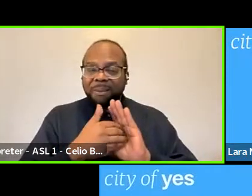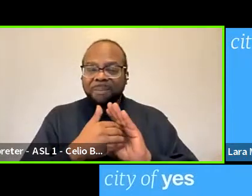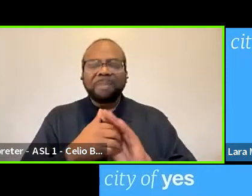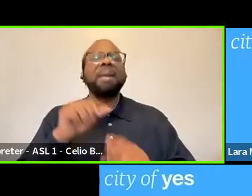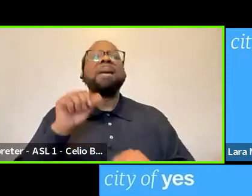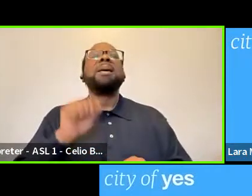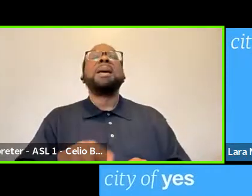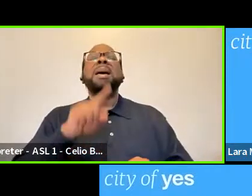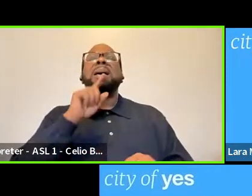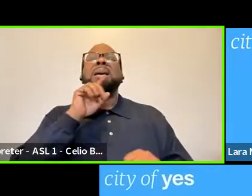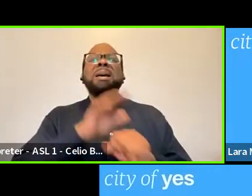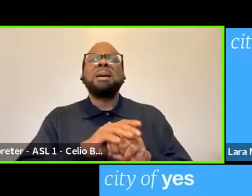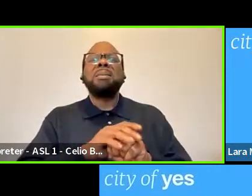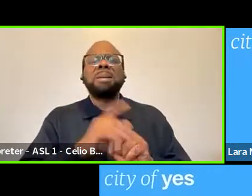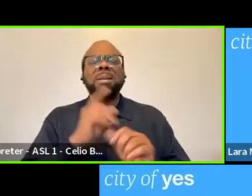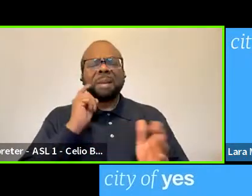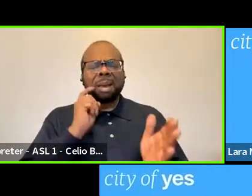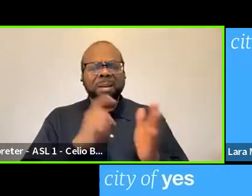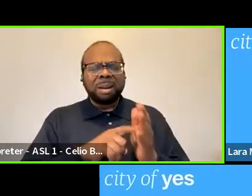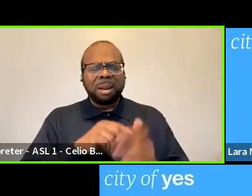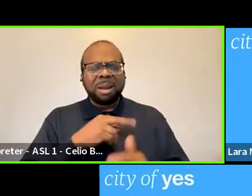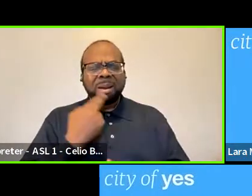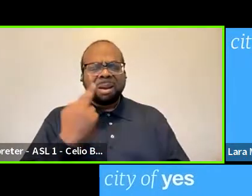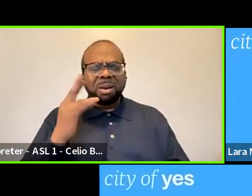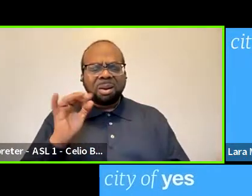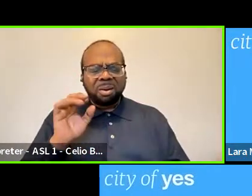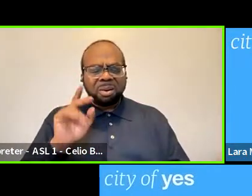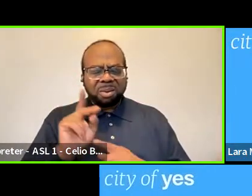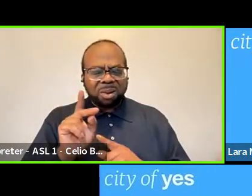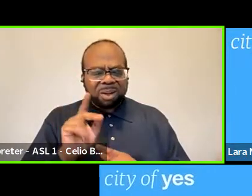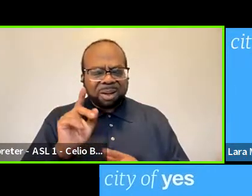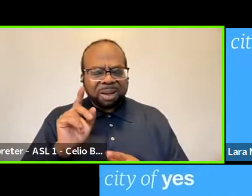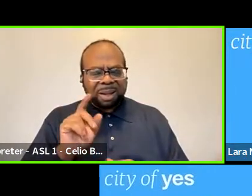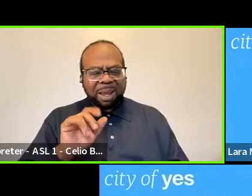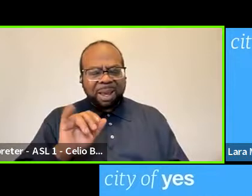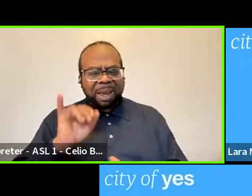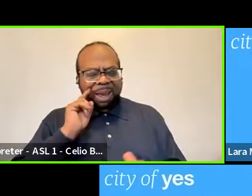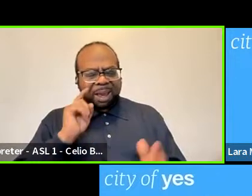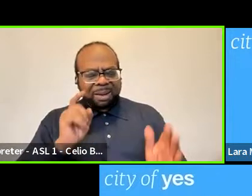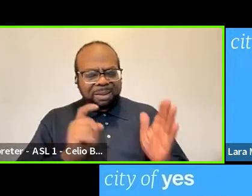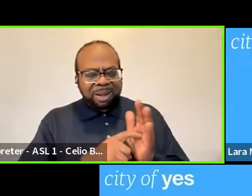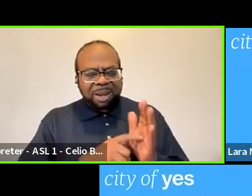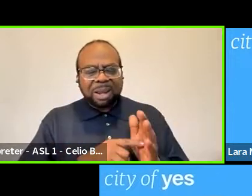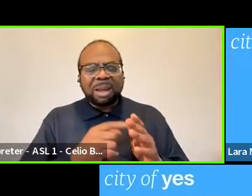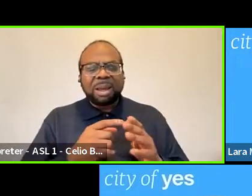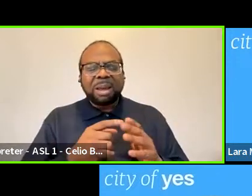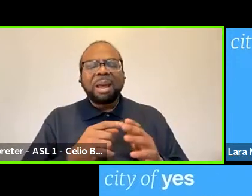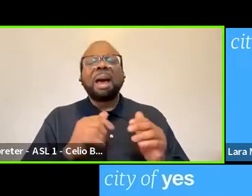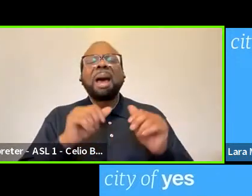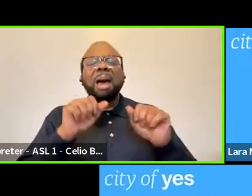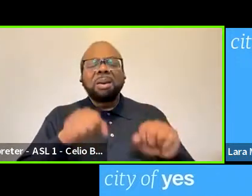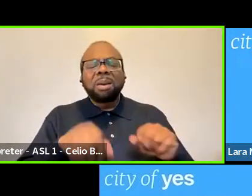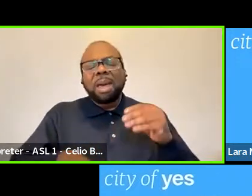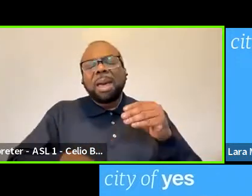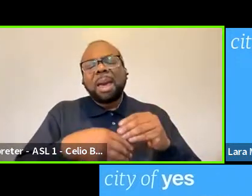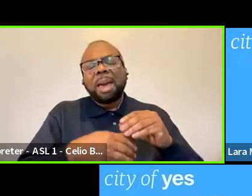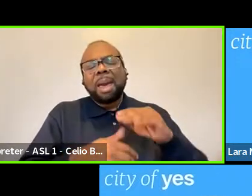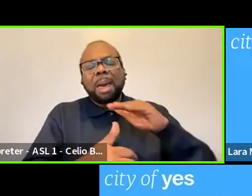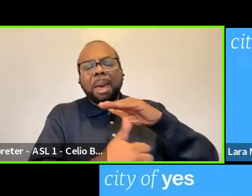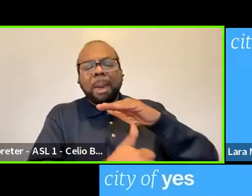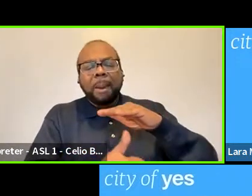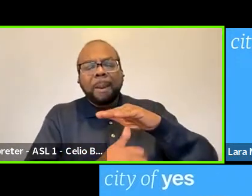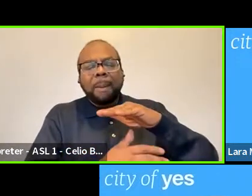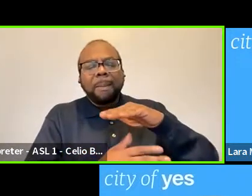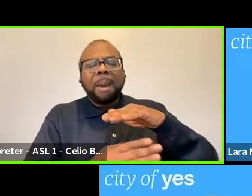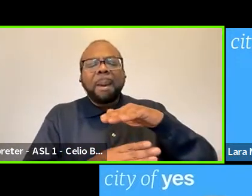identifying risk factors and using these risks to identify how we can safely add basement apartments. Today's prohibition regime